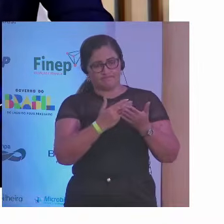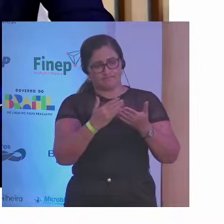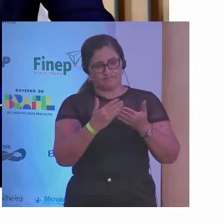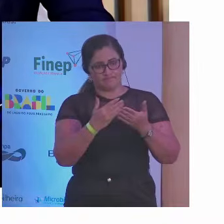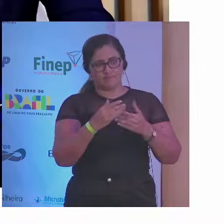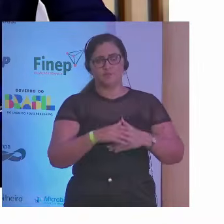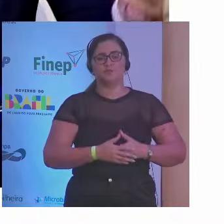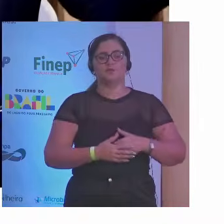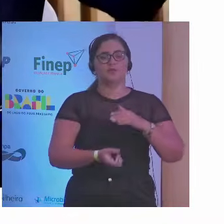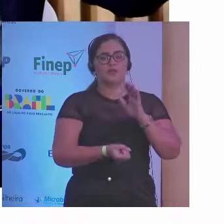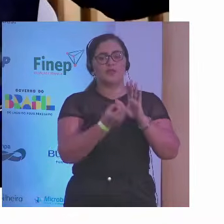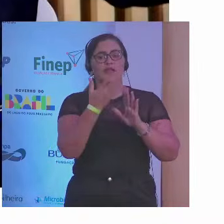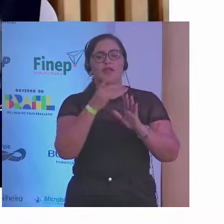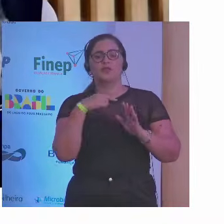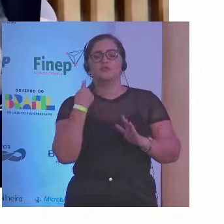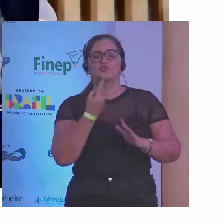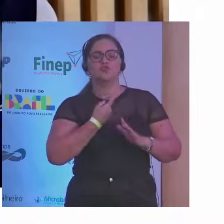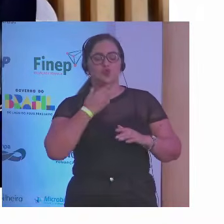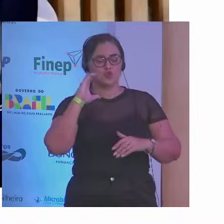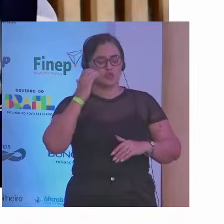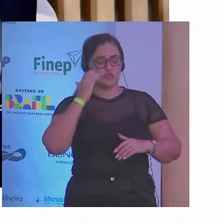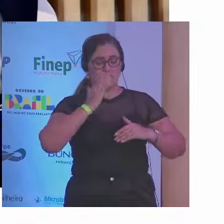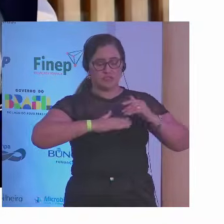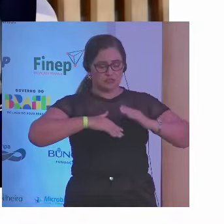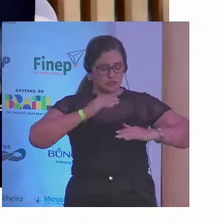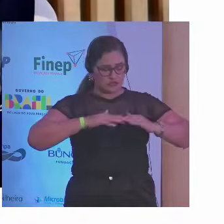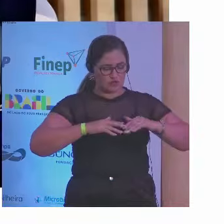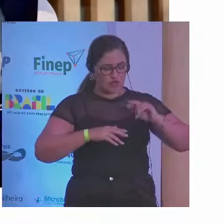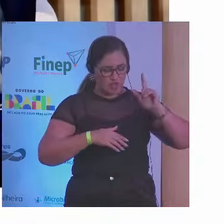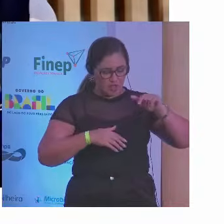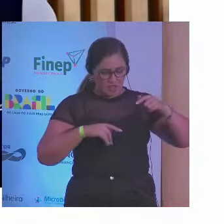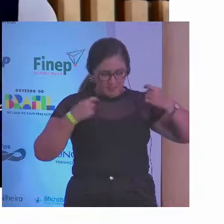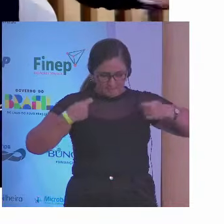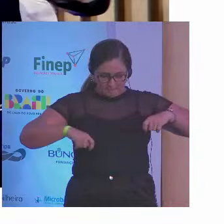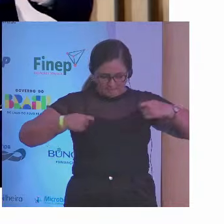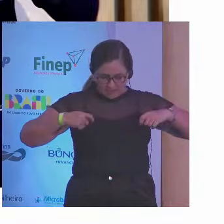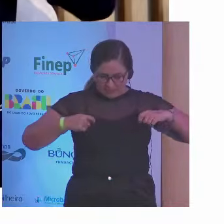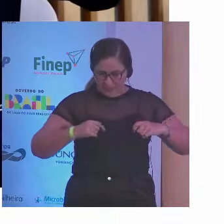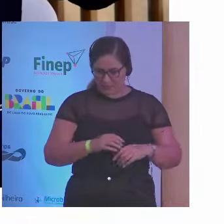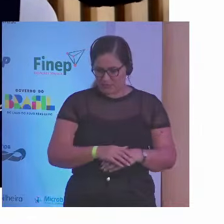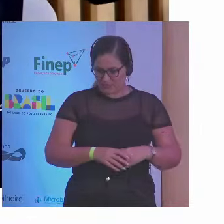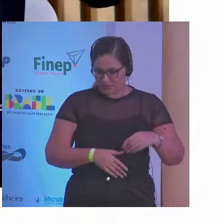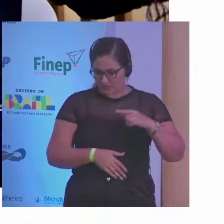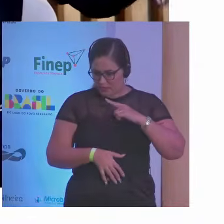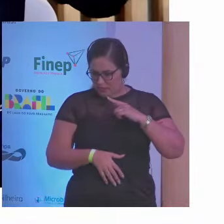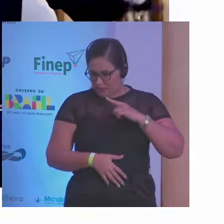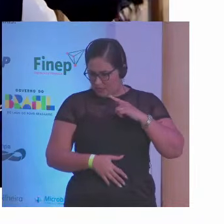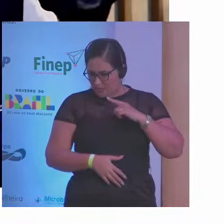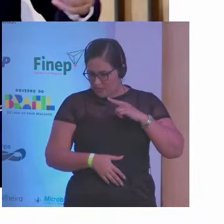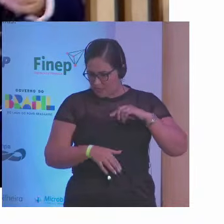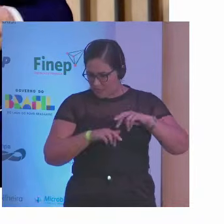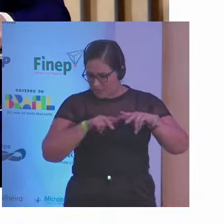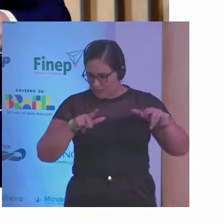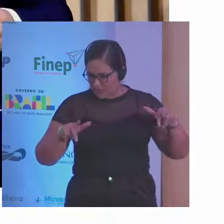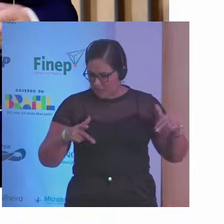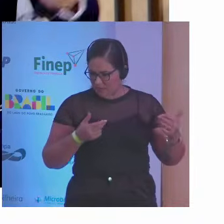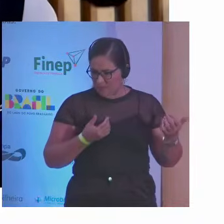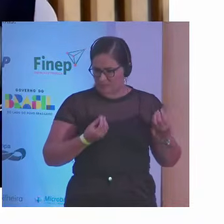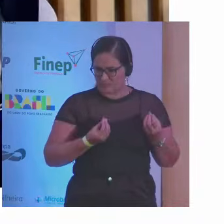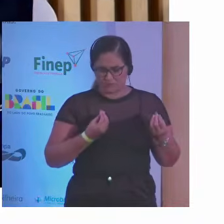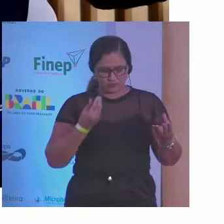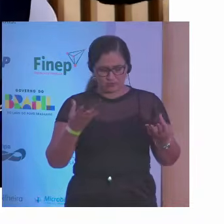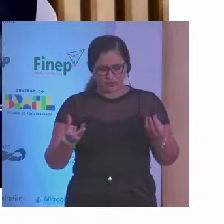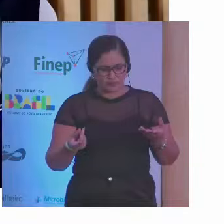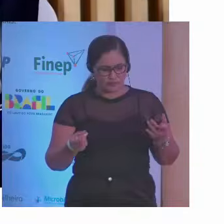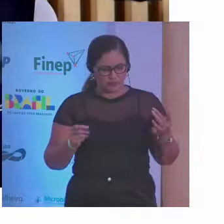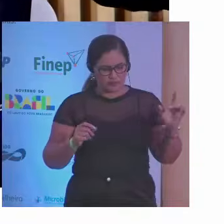absolutely necessary. So we have in all what I could take a supply chain. At every step, we have this validation process.